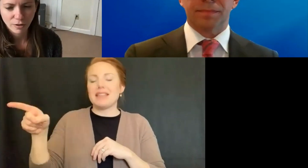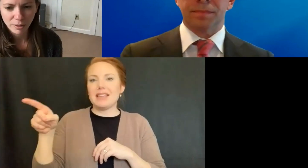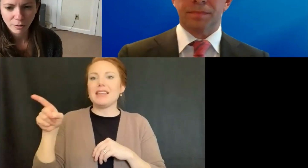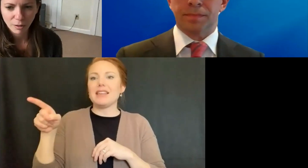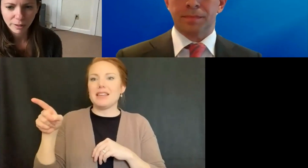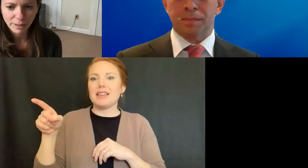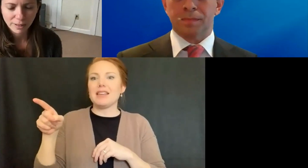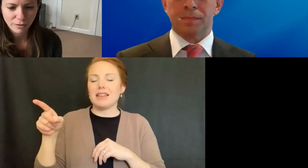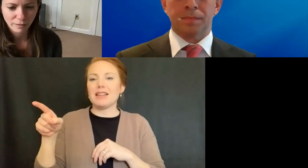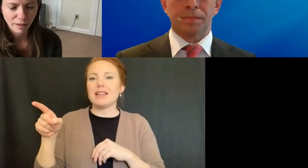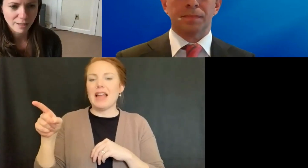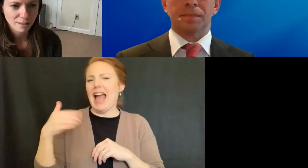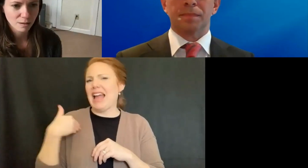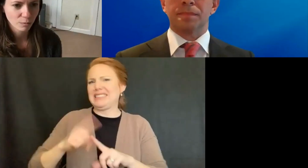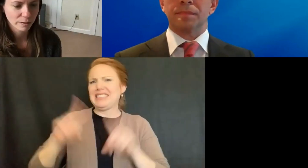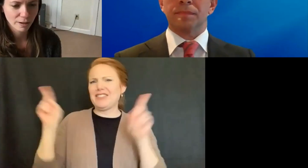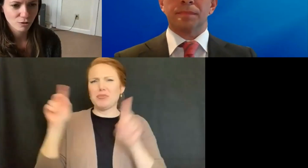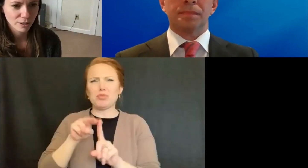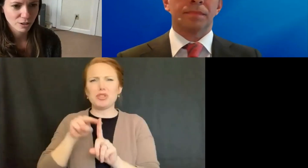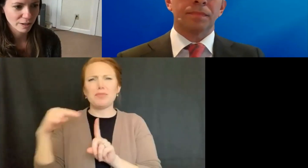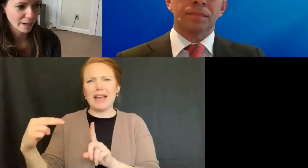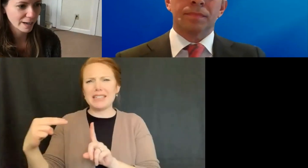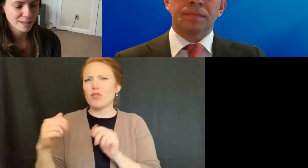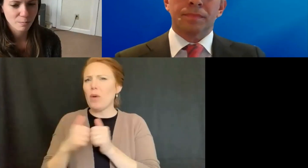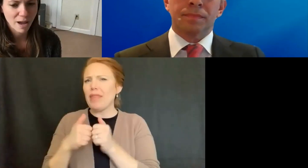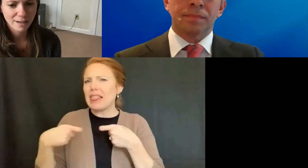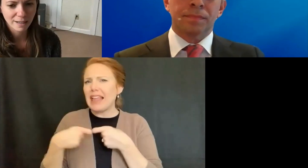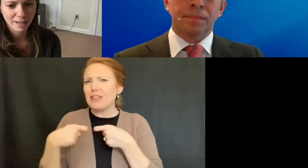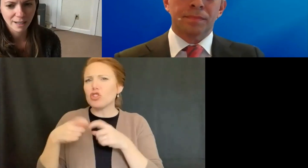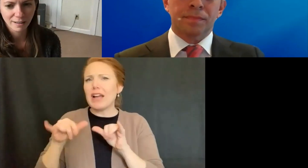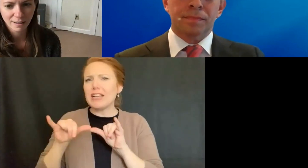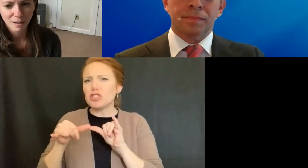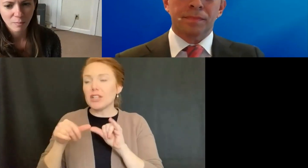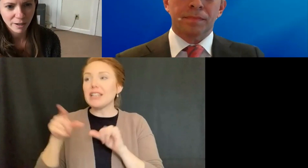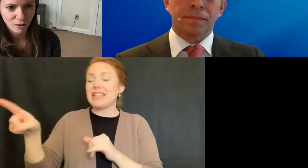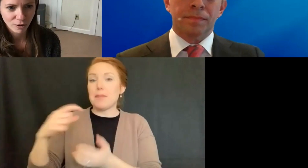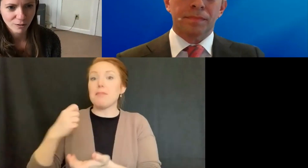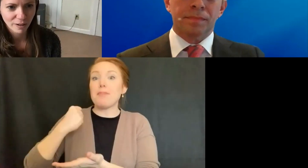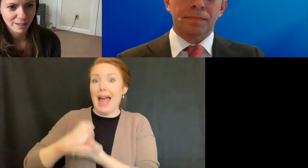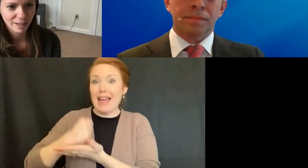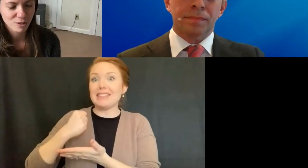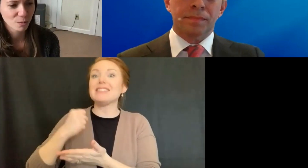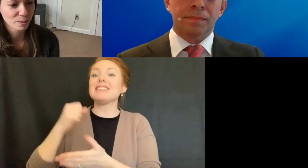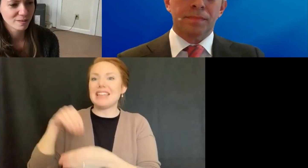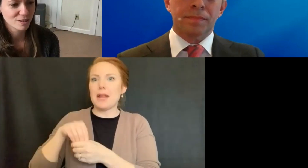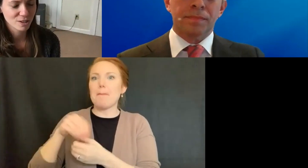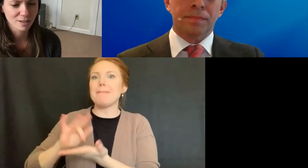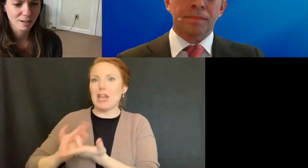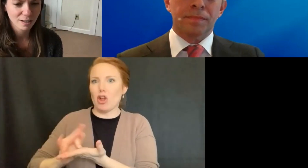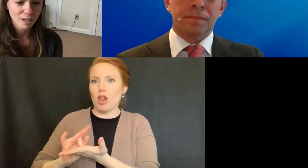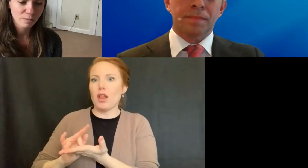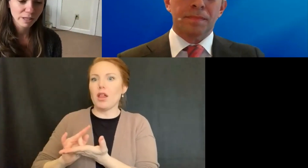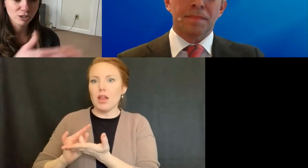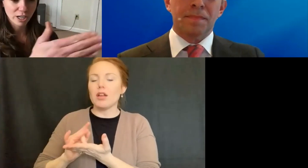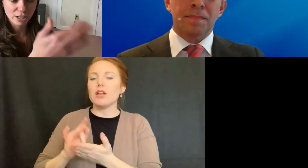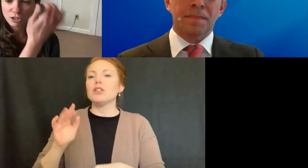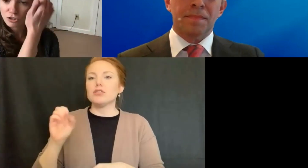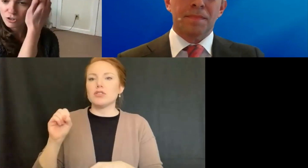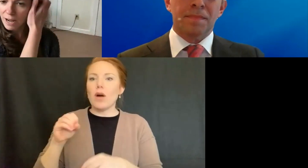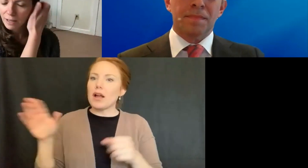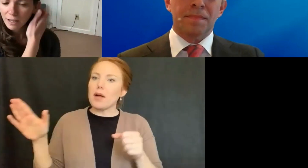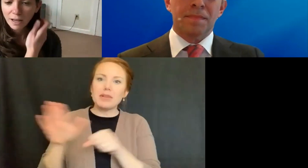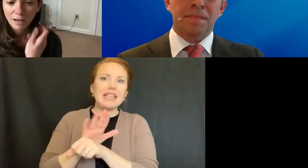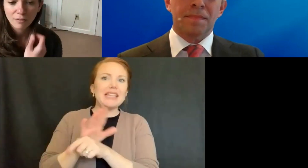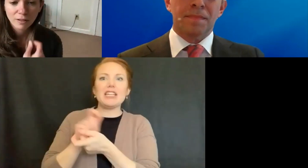this from, a completely different lens with electrical engineering, and ended up patenting in medical, right? Like, so just completely changed